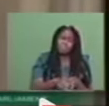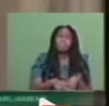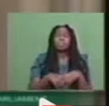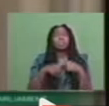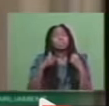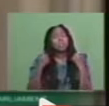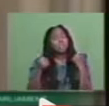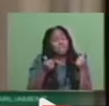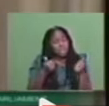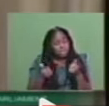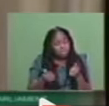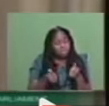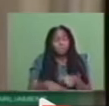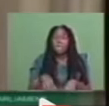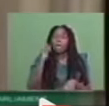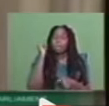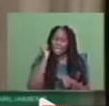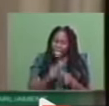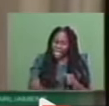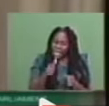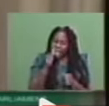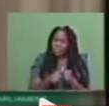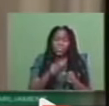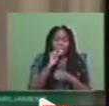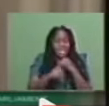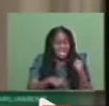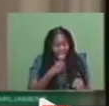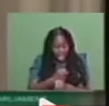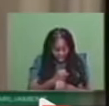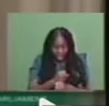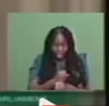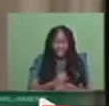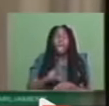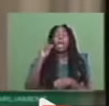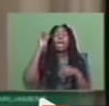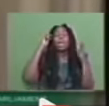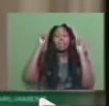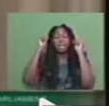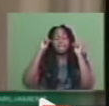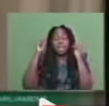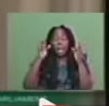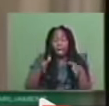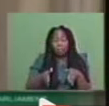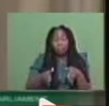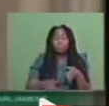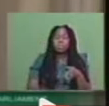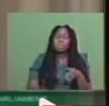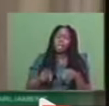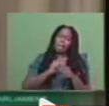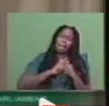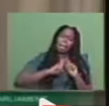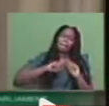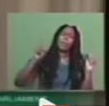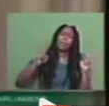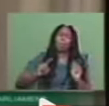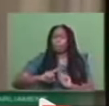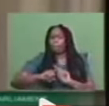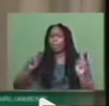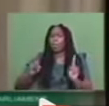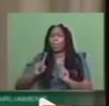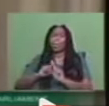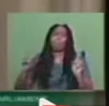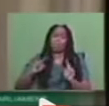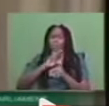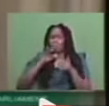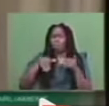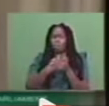year, they maxed out the overdraft. And what the minister always does, he comes to this parliament and those books that brings the estimates. The books